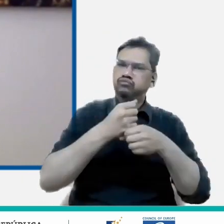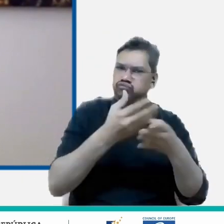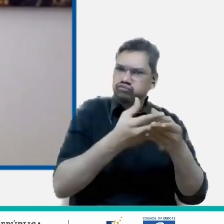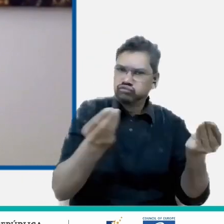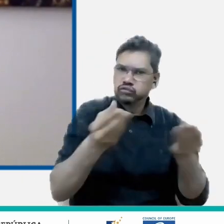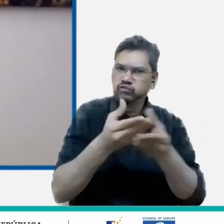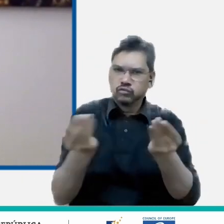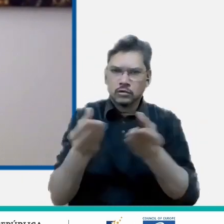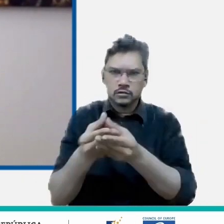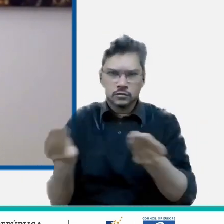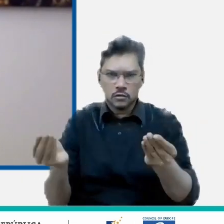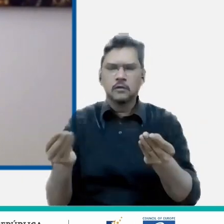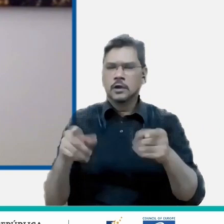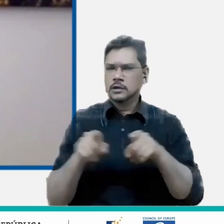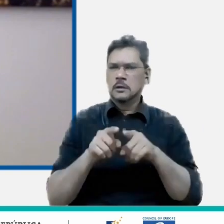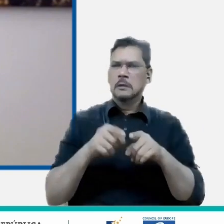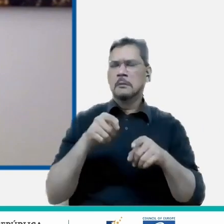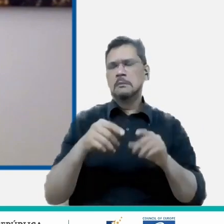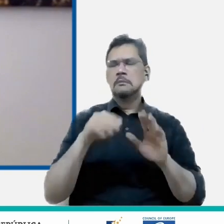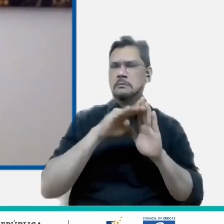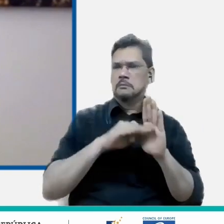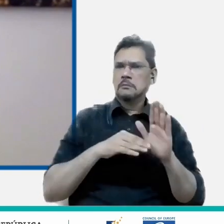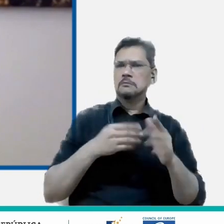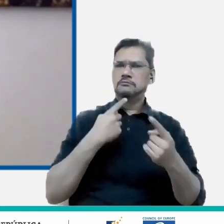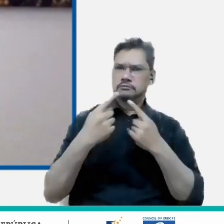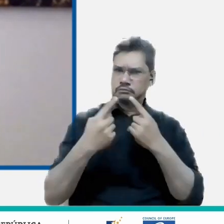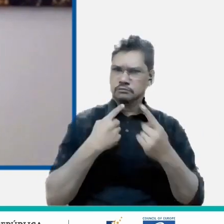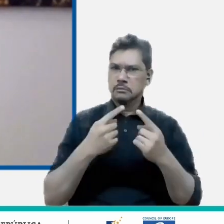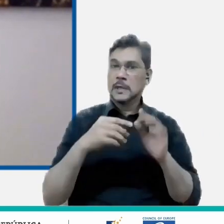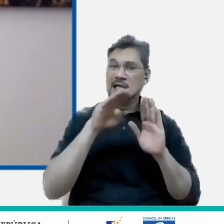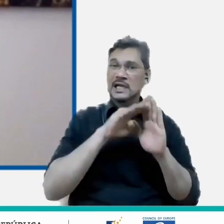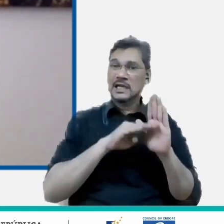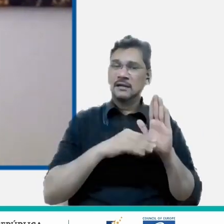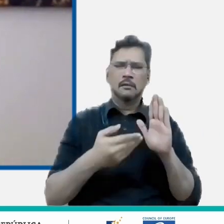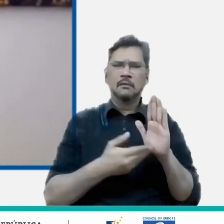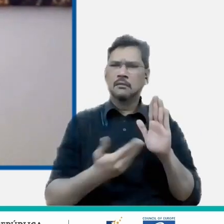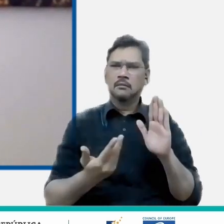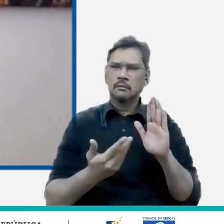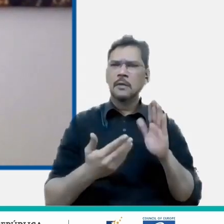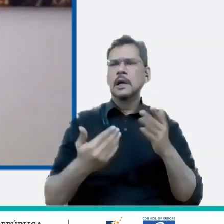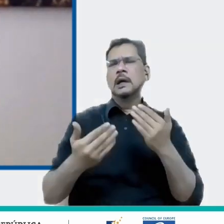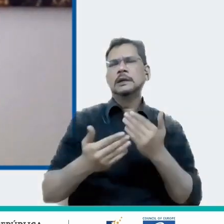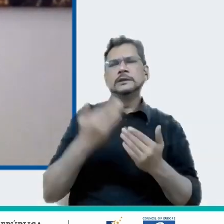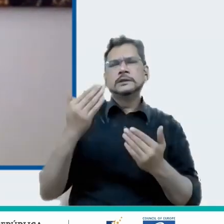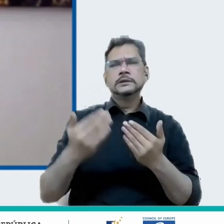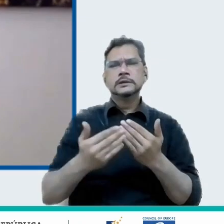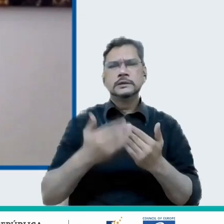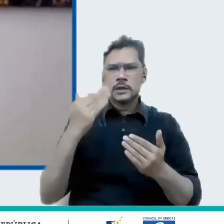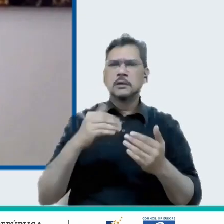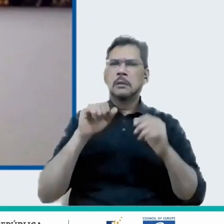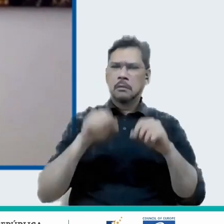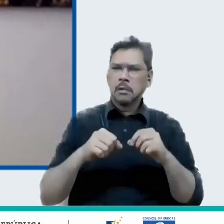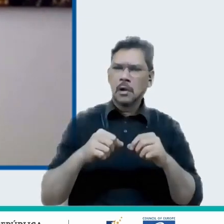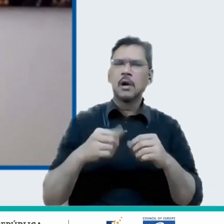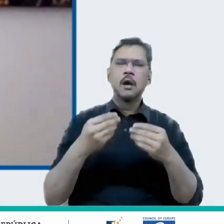or a toolbox for city officials with simple, easy-to-use checklists and templates. And please visit our CBSS